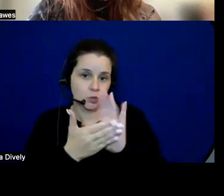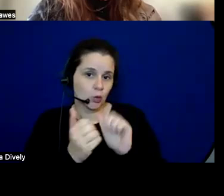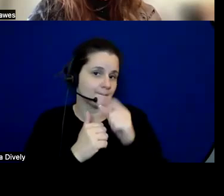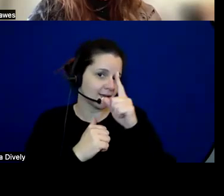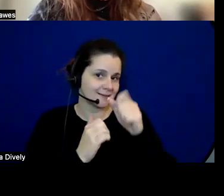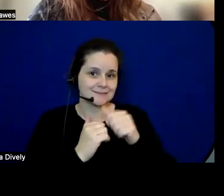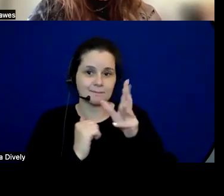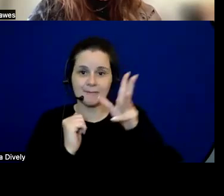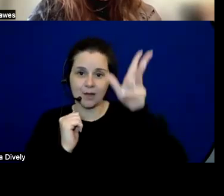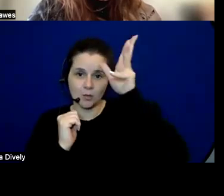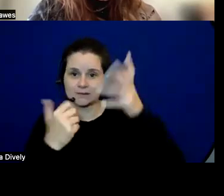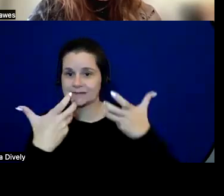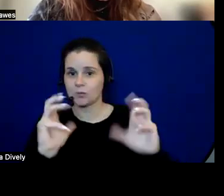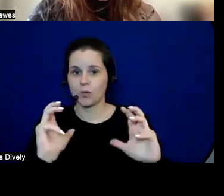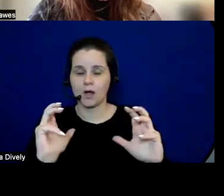them to